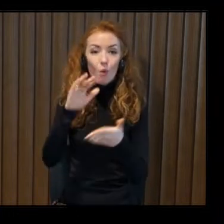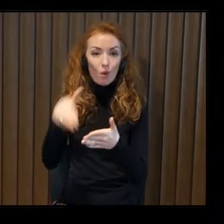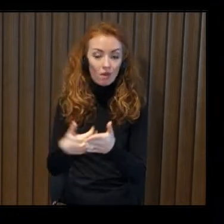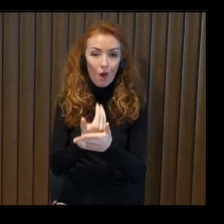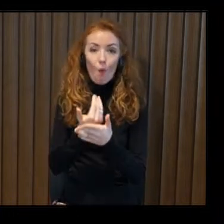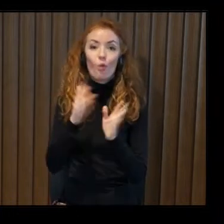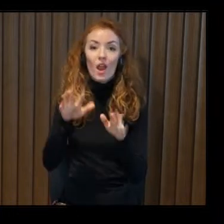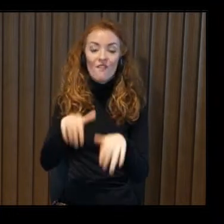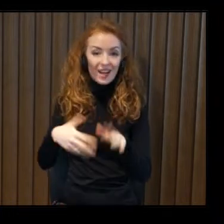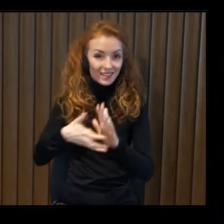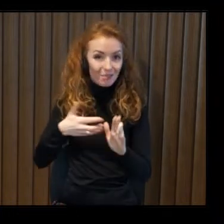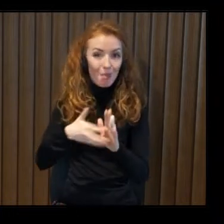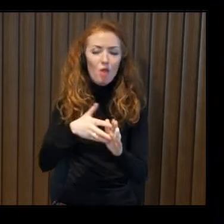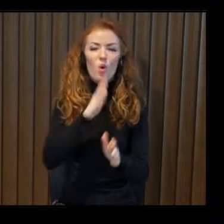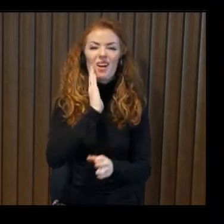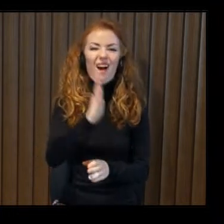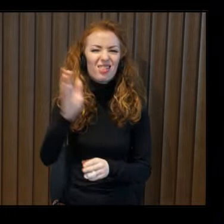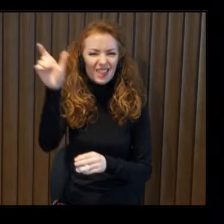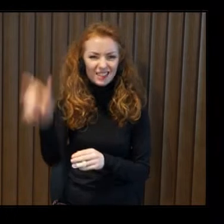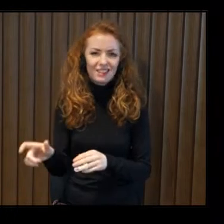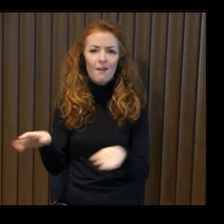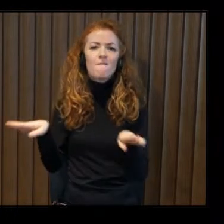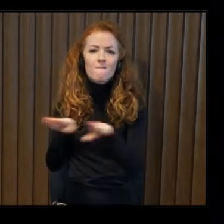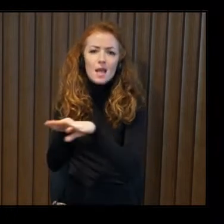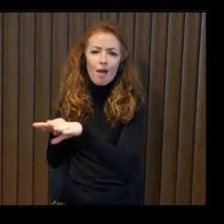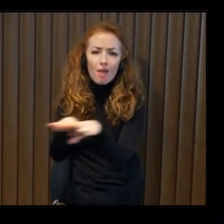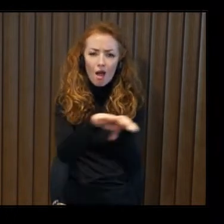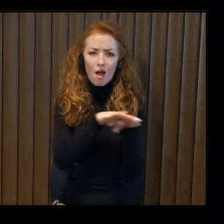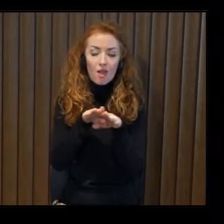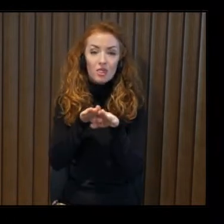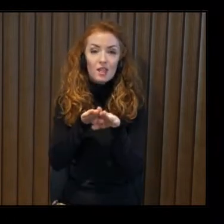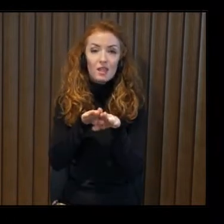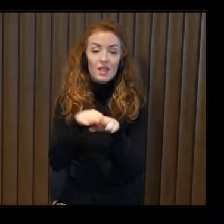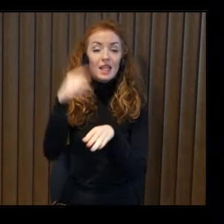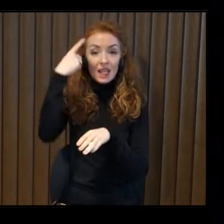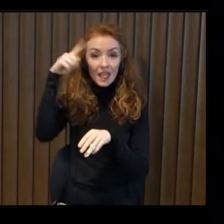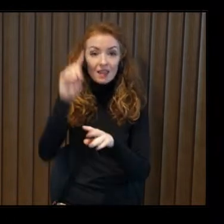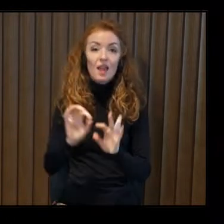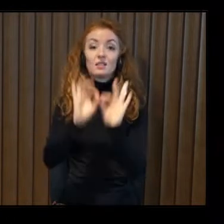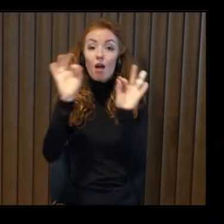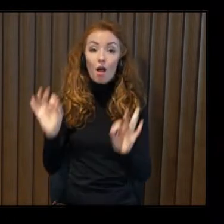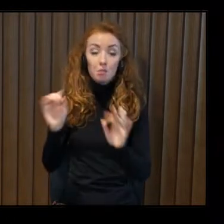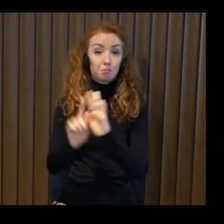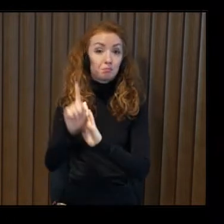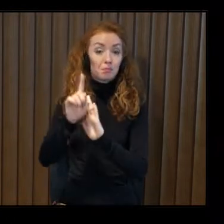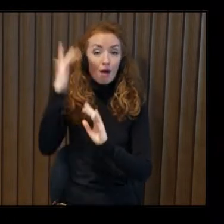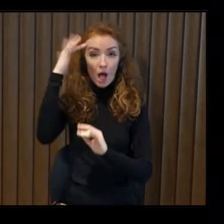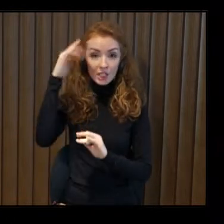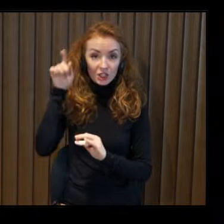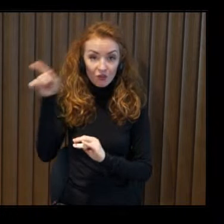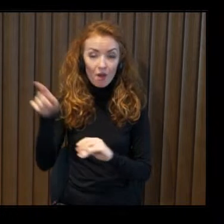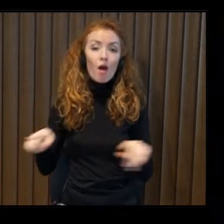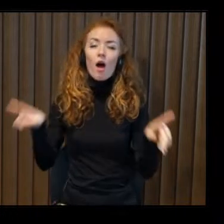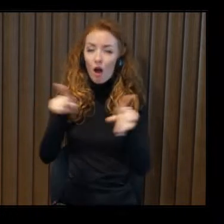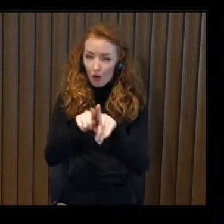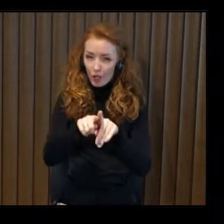thing equally. And of course, the whole idea started in the US, but I like to think here in Norway, we've been able to reinvent